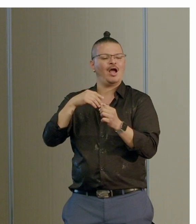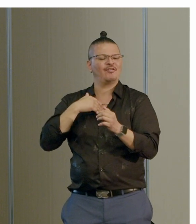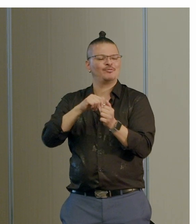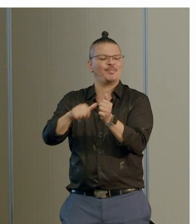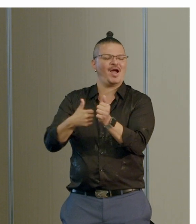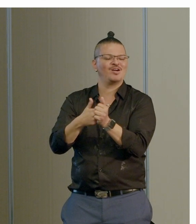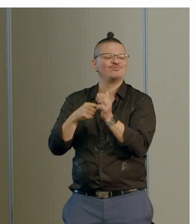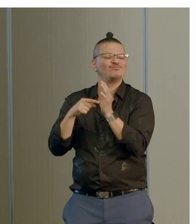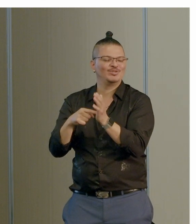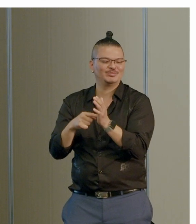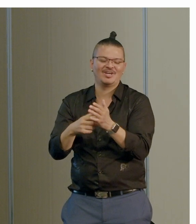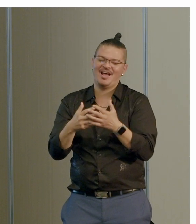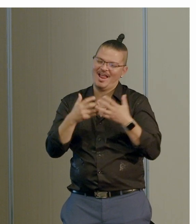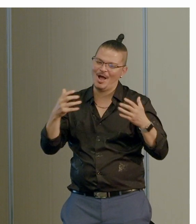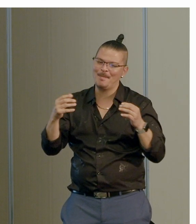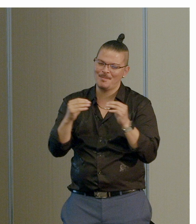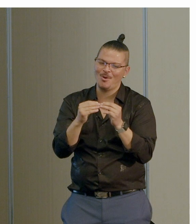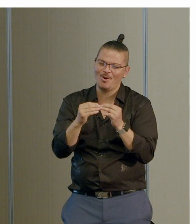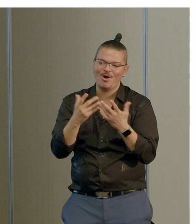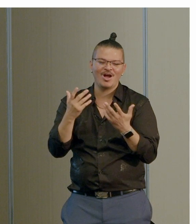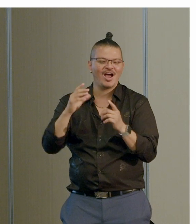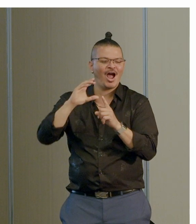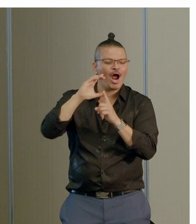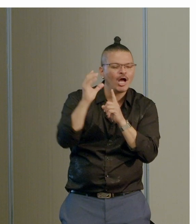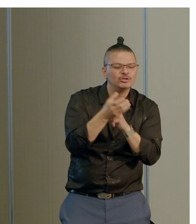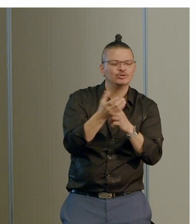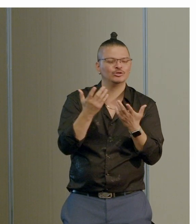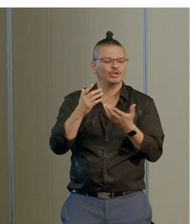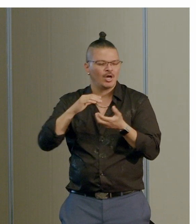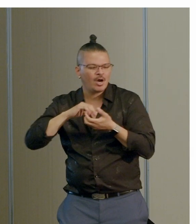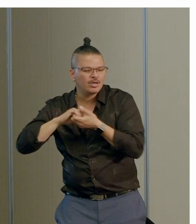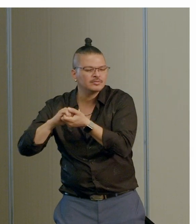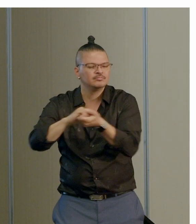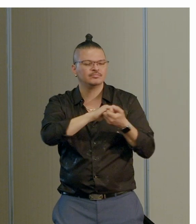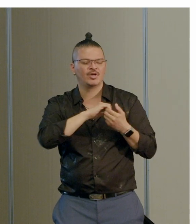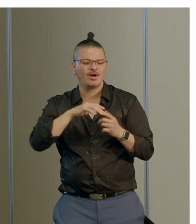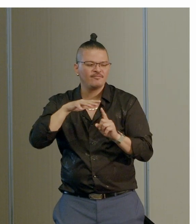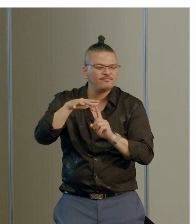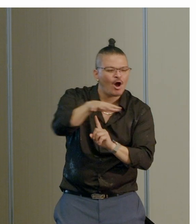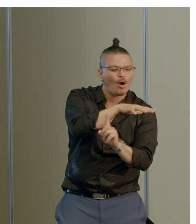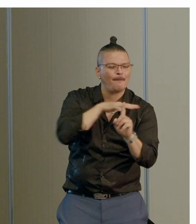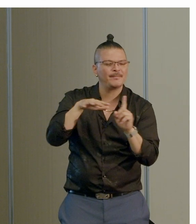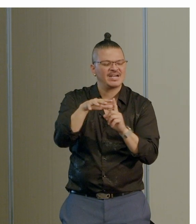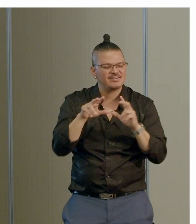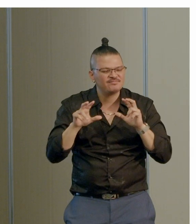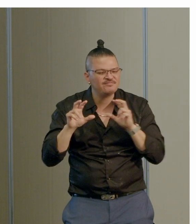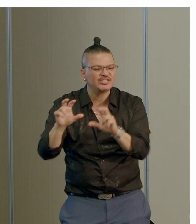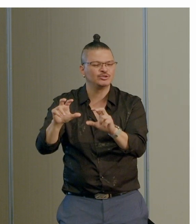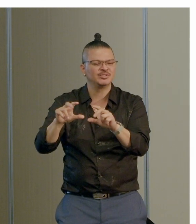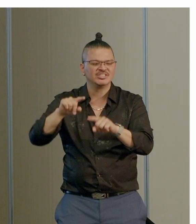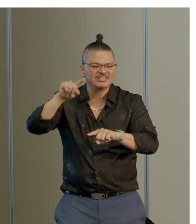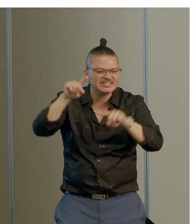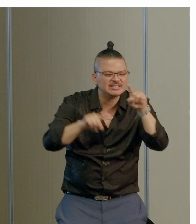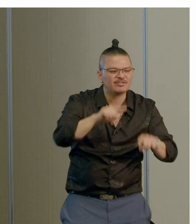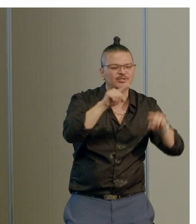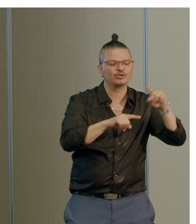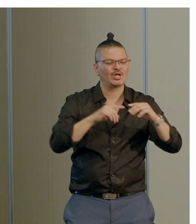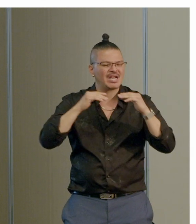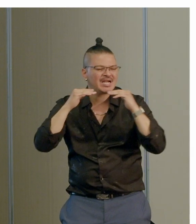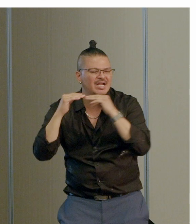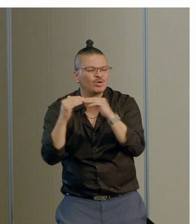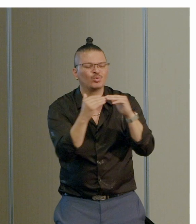it is the connection to environment, and it is, as they said, the investment on diversity and equity and inclusion